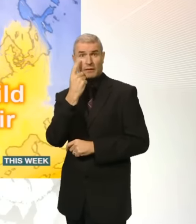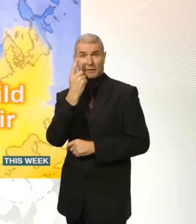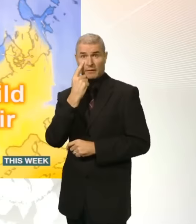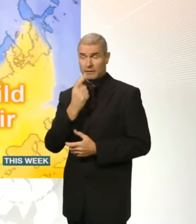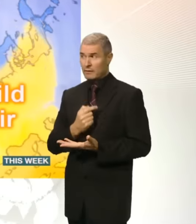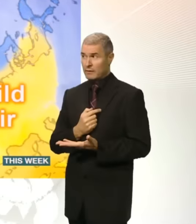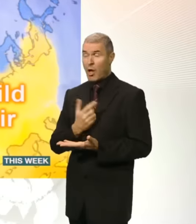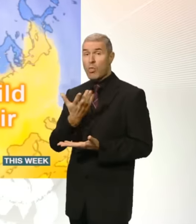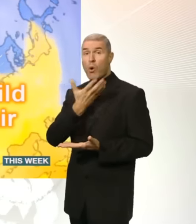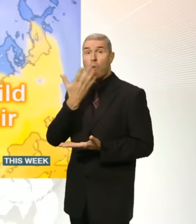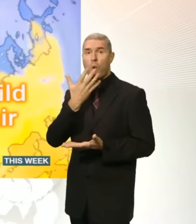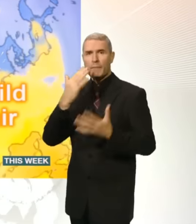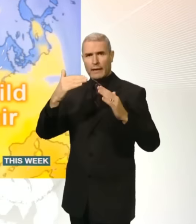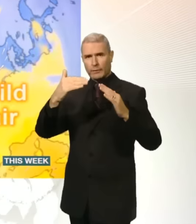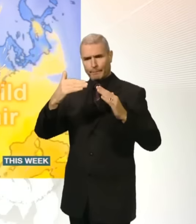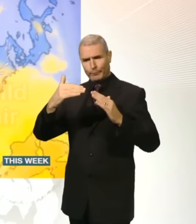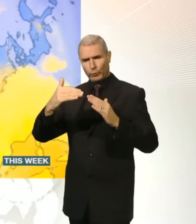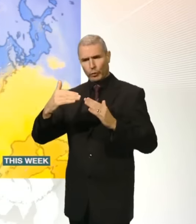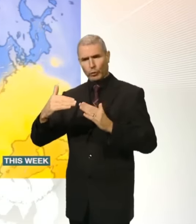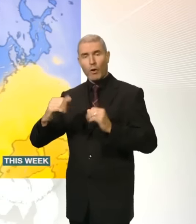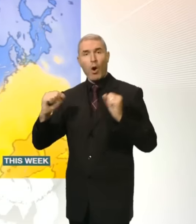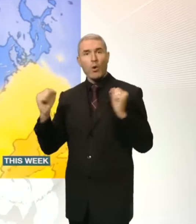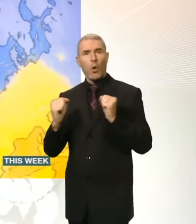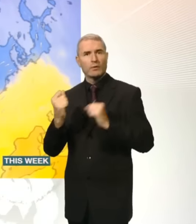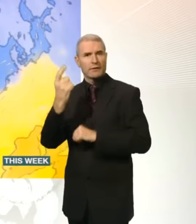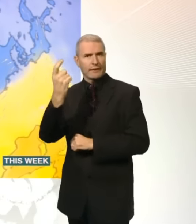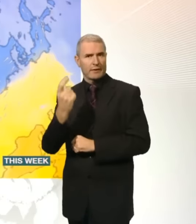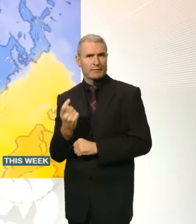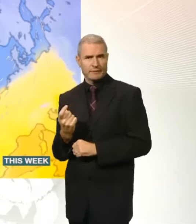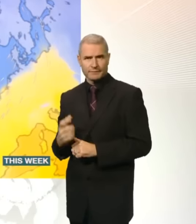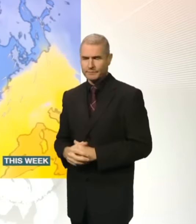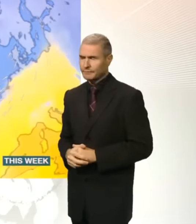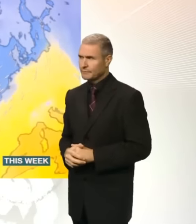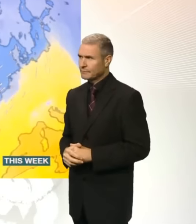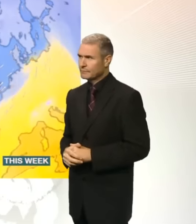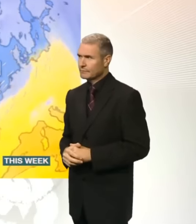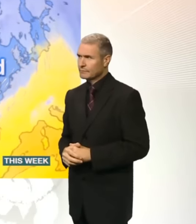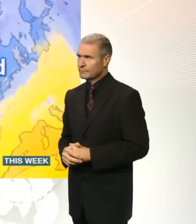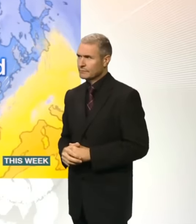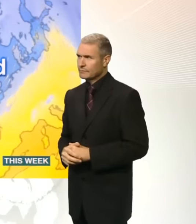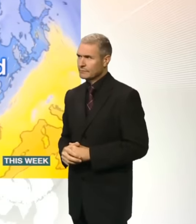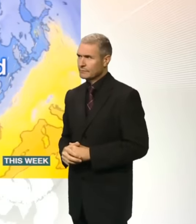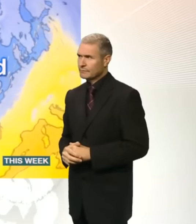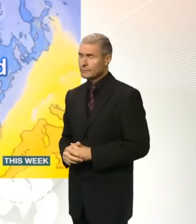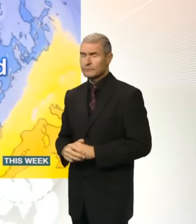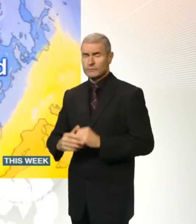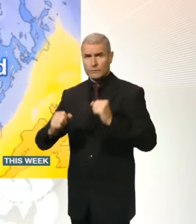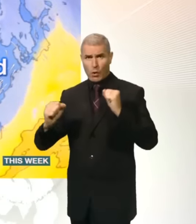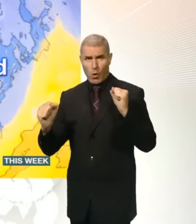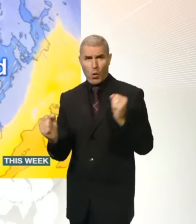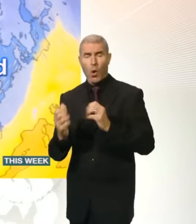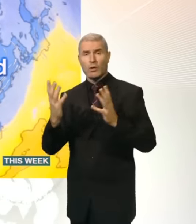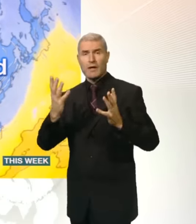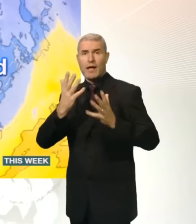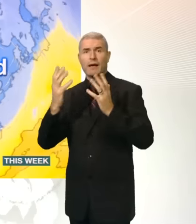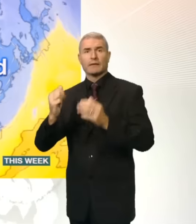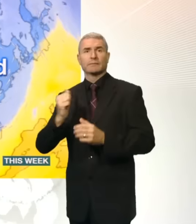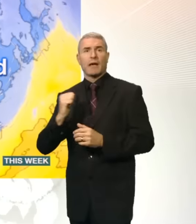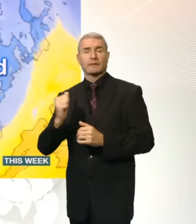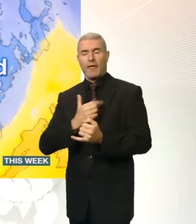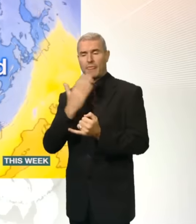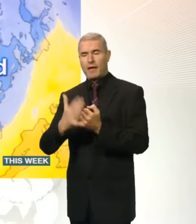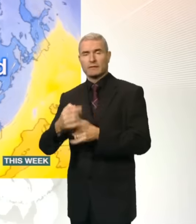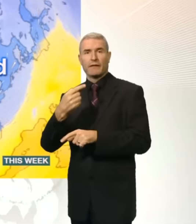gets pushed off in towards the near continent by the middle latter part of the week, and then we're into the blue colours. The cold air right across is